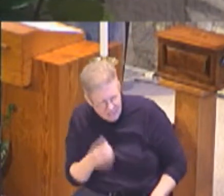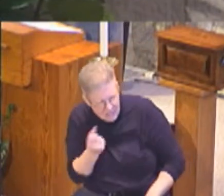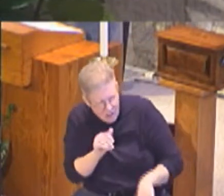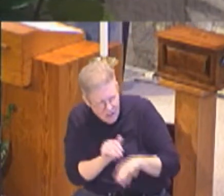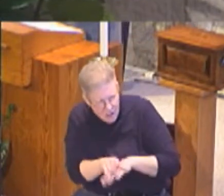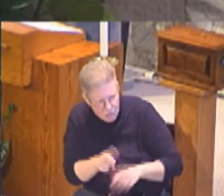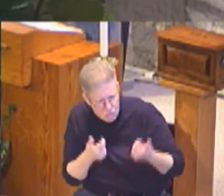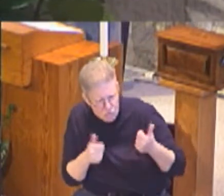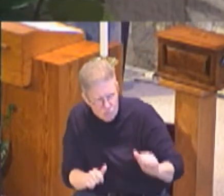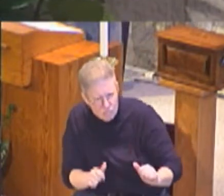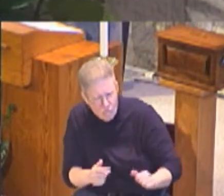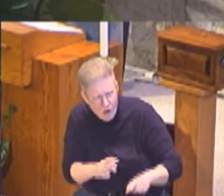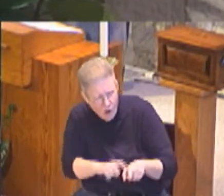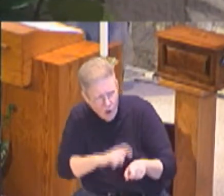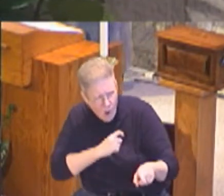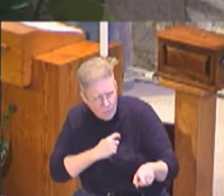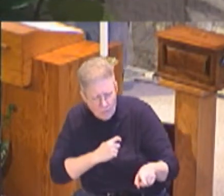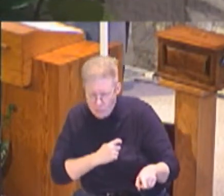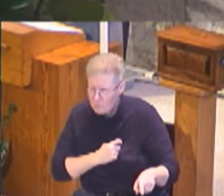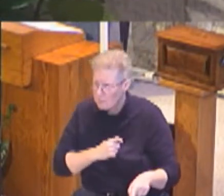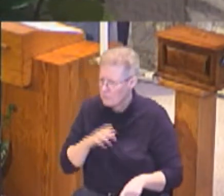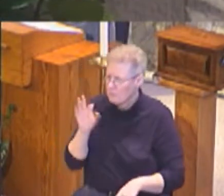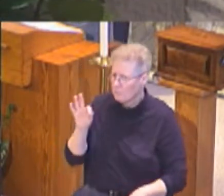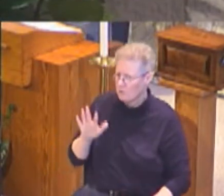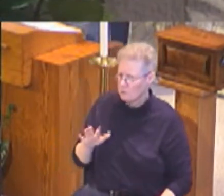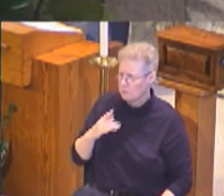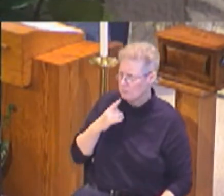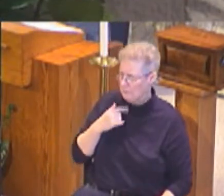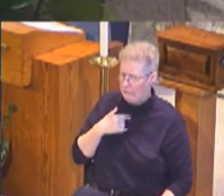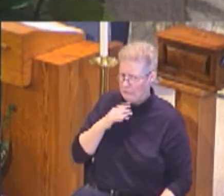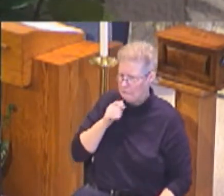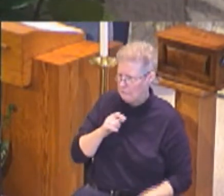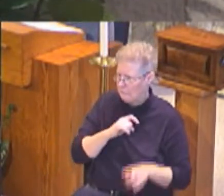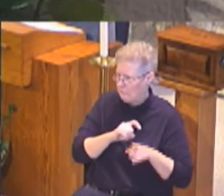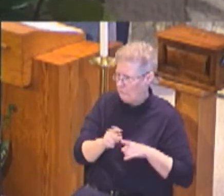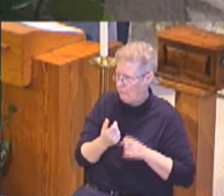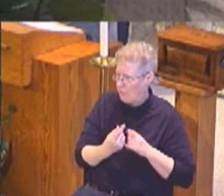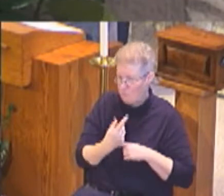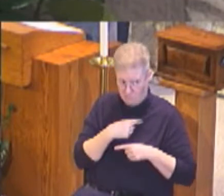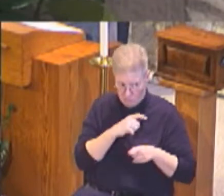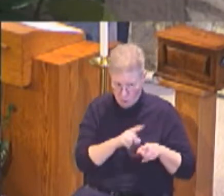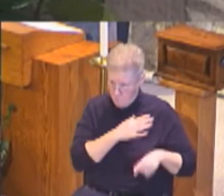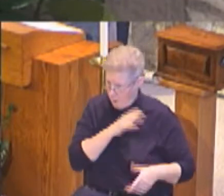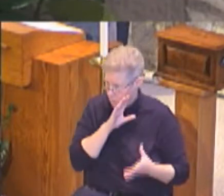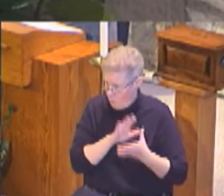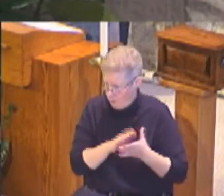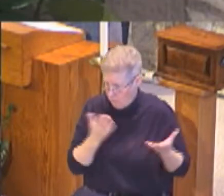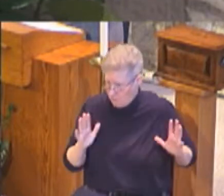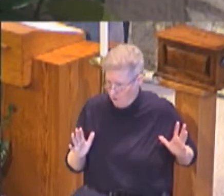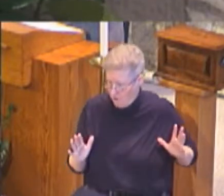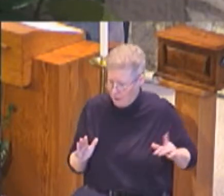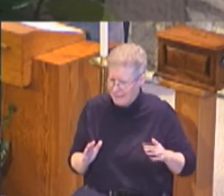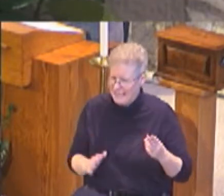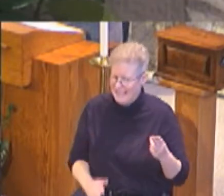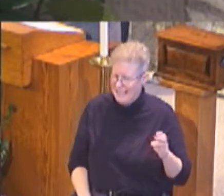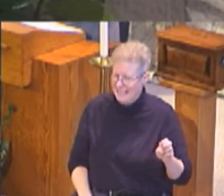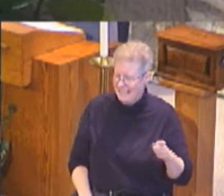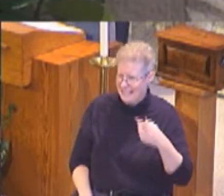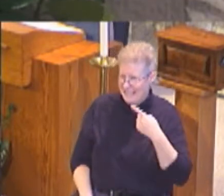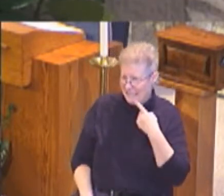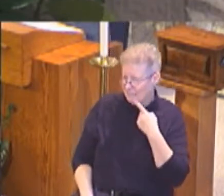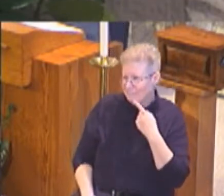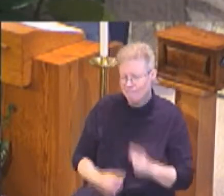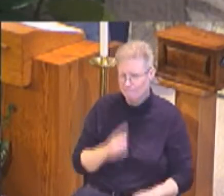evening? The minister said, I didn't call anybody. I'd called my wife, but that's it. He said, well, someone